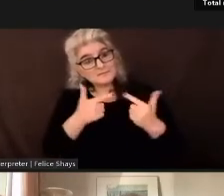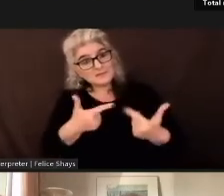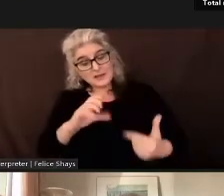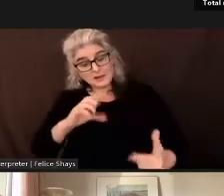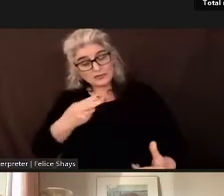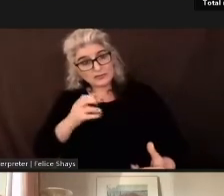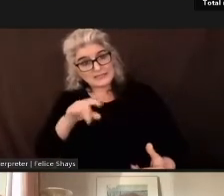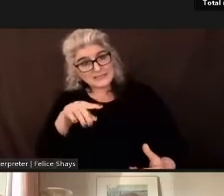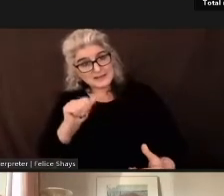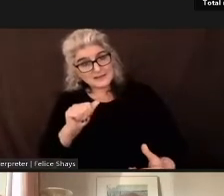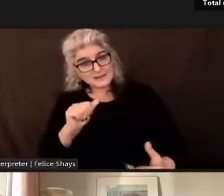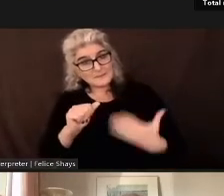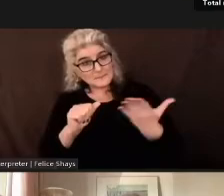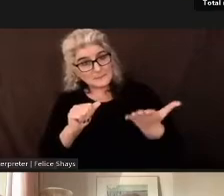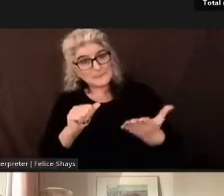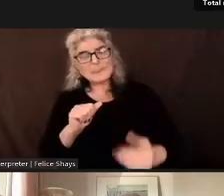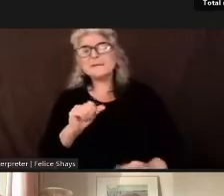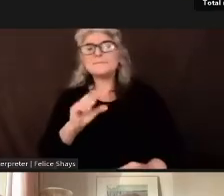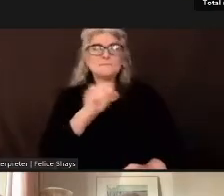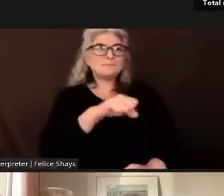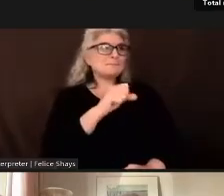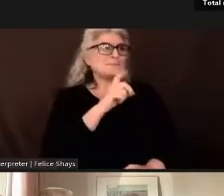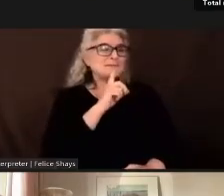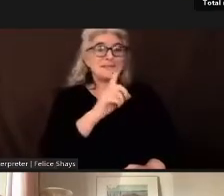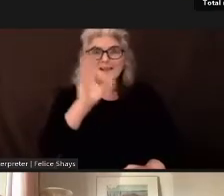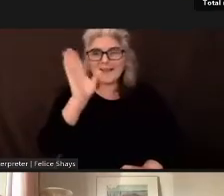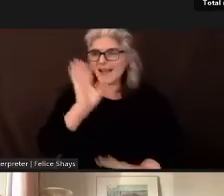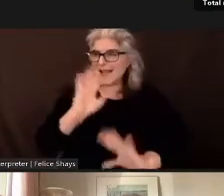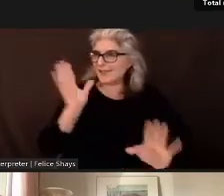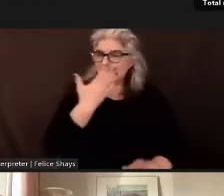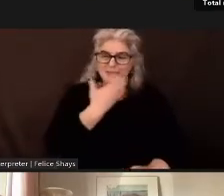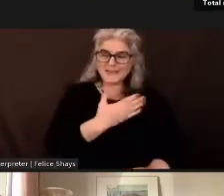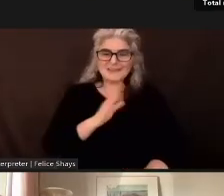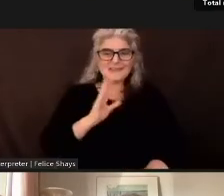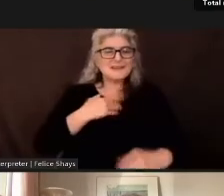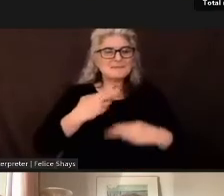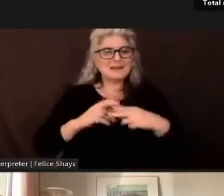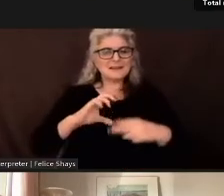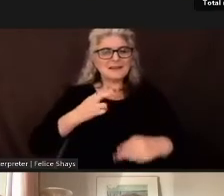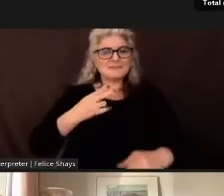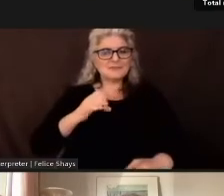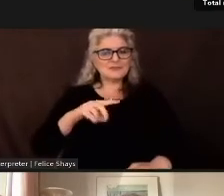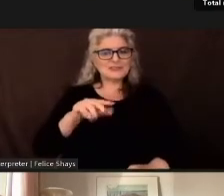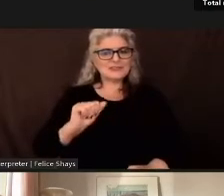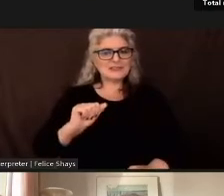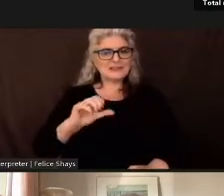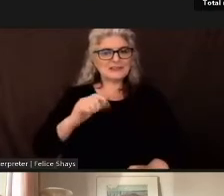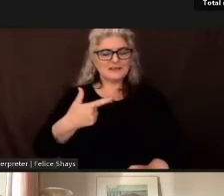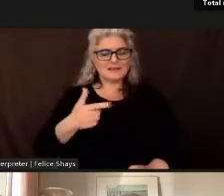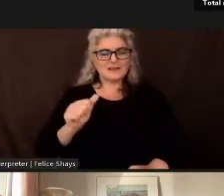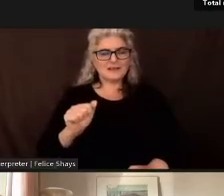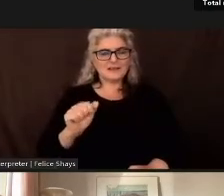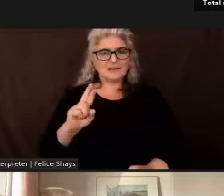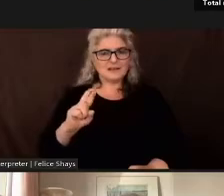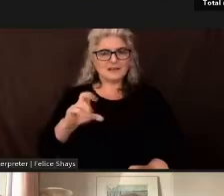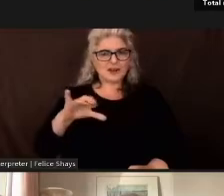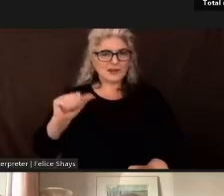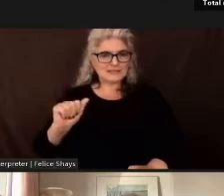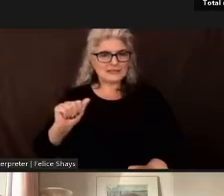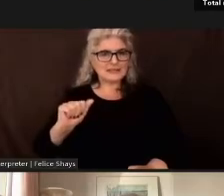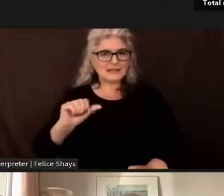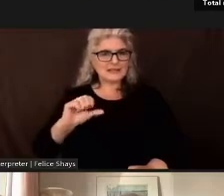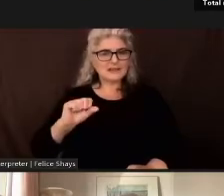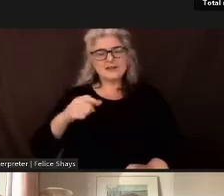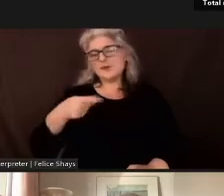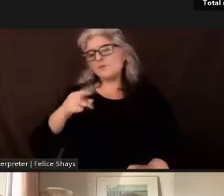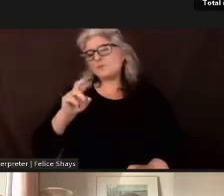Sure. Thank you. Hi, all. I'm Cristina Garcia, she, her. I'm based in New York City, and I work